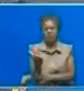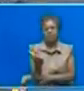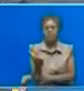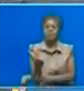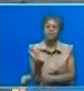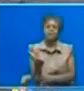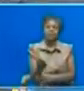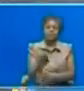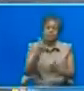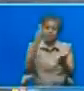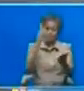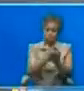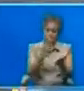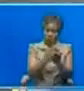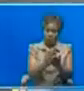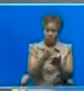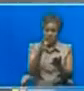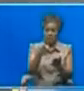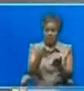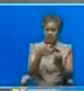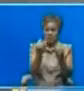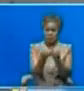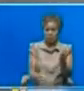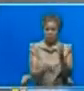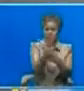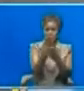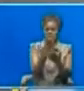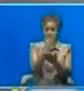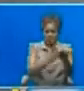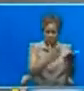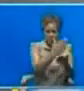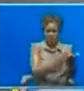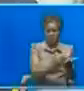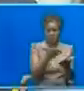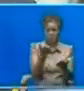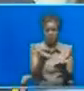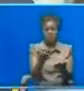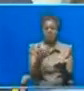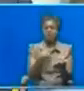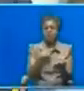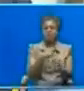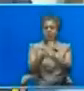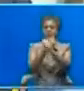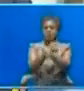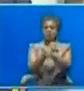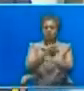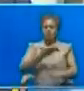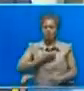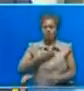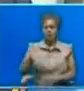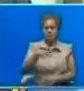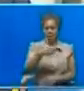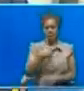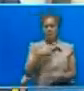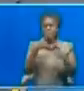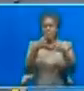Well, of course, presiding this institution, every statement I make to that effect, I think I'm just protecting my own turf.